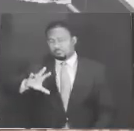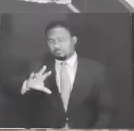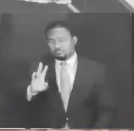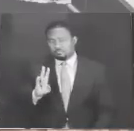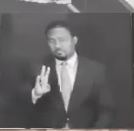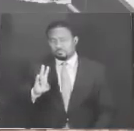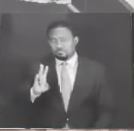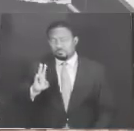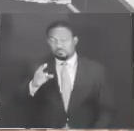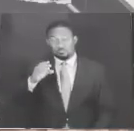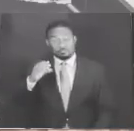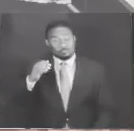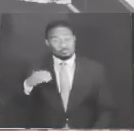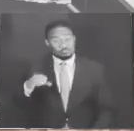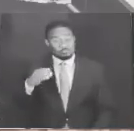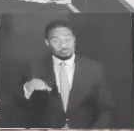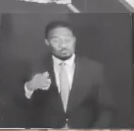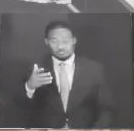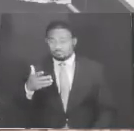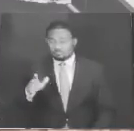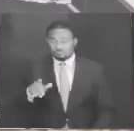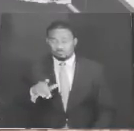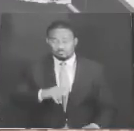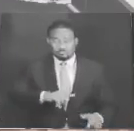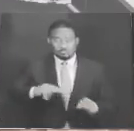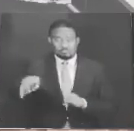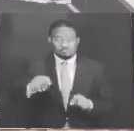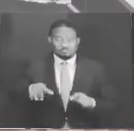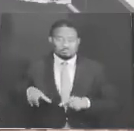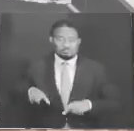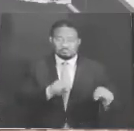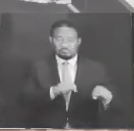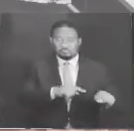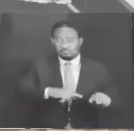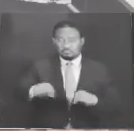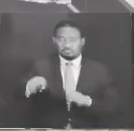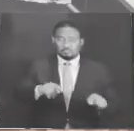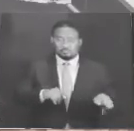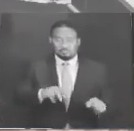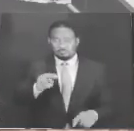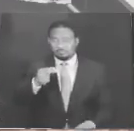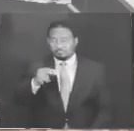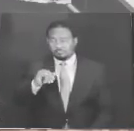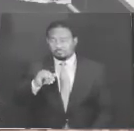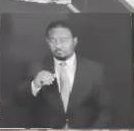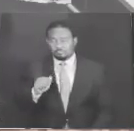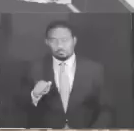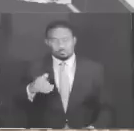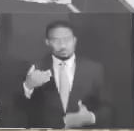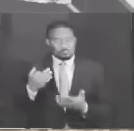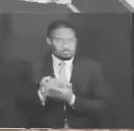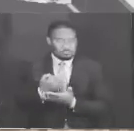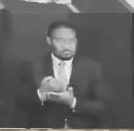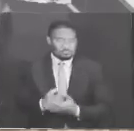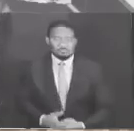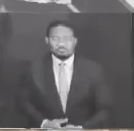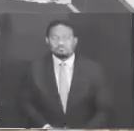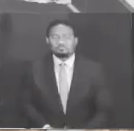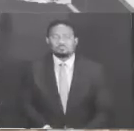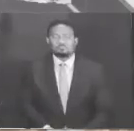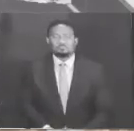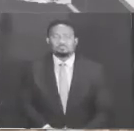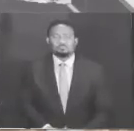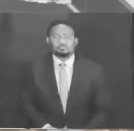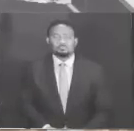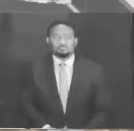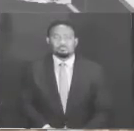2,033,469,607 Ghana cedis has been disbursed to the National Health Insurance Fund, and they have received the funds.